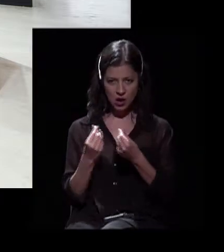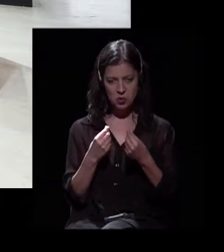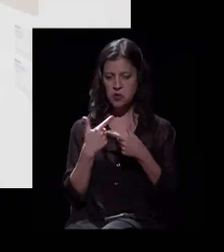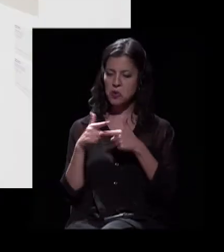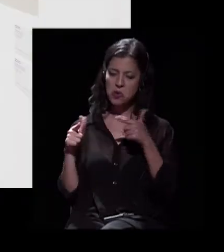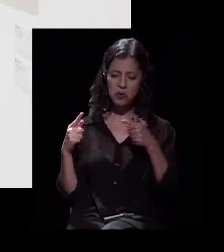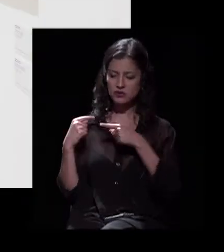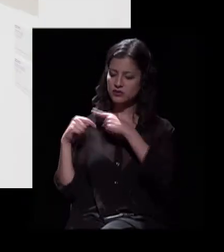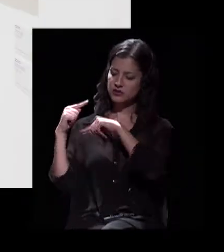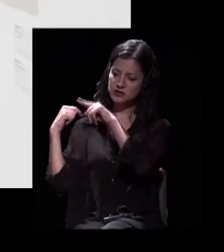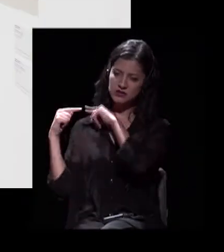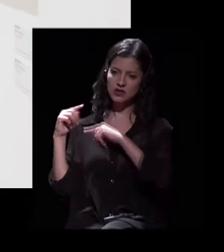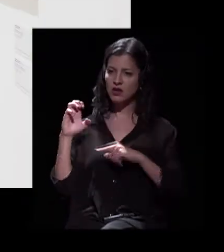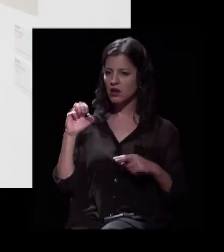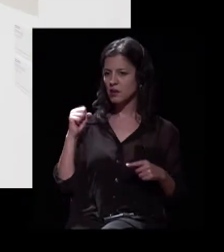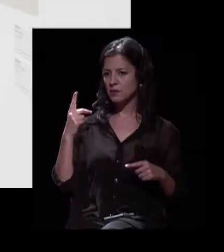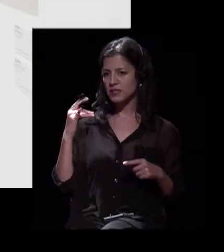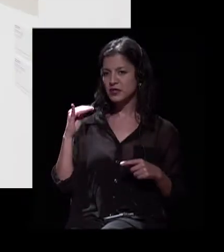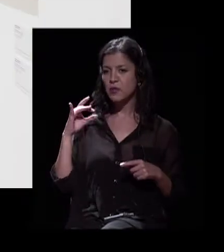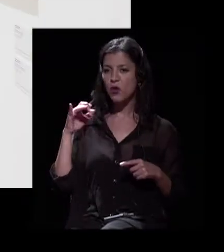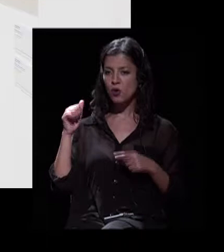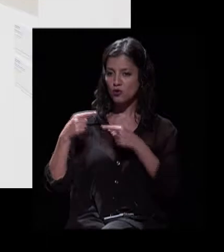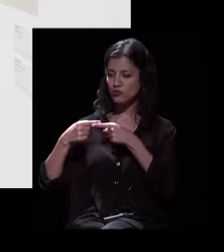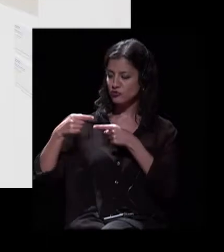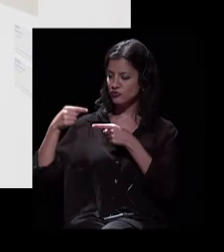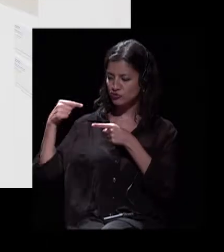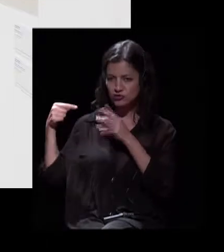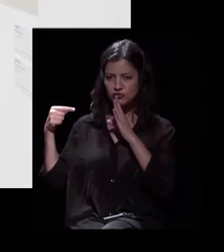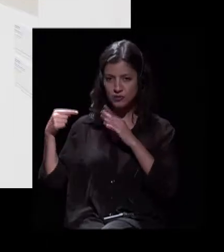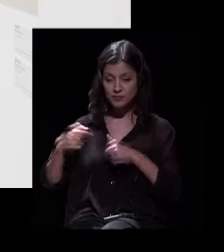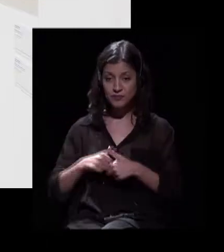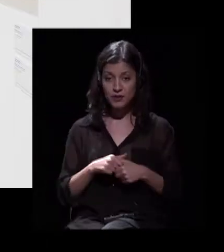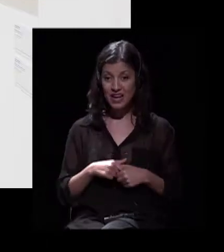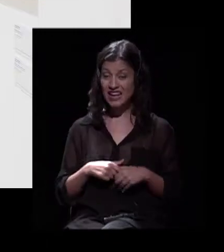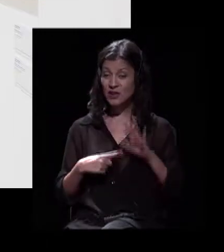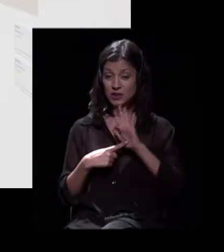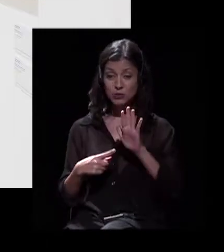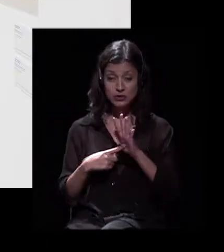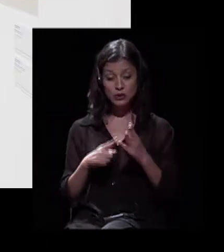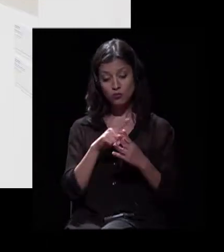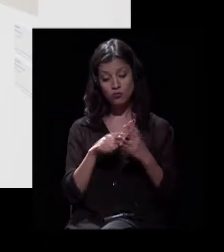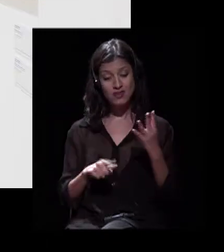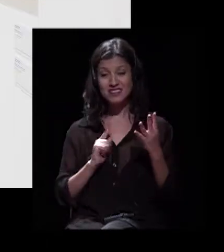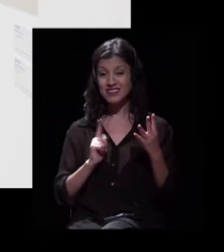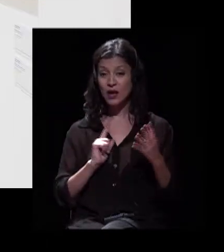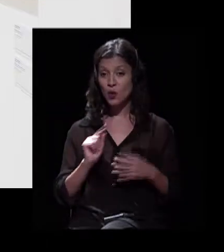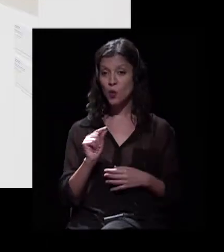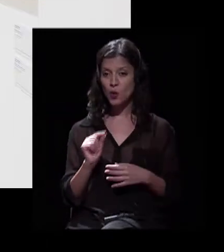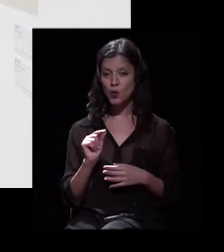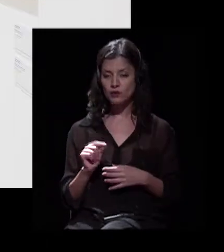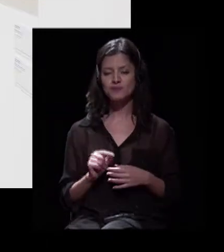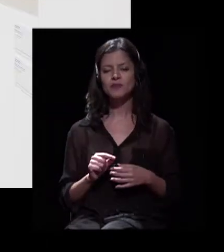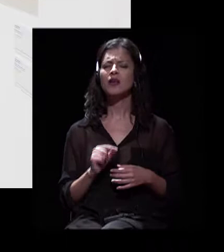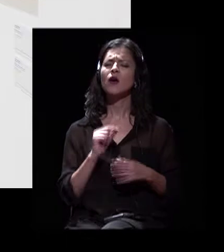most of the sections, most notably in one that dealt with the actual break from that modernist canon in the art